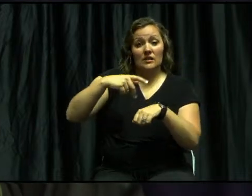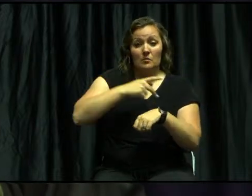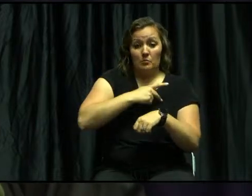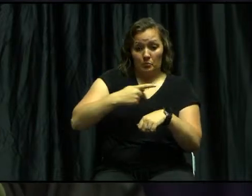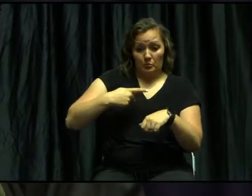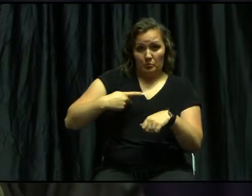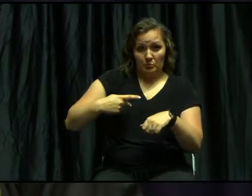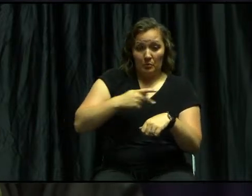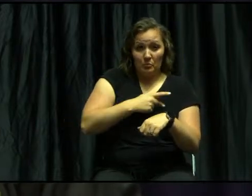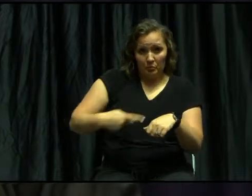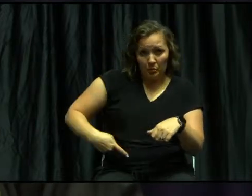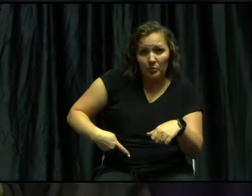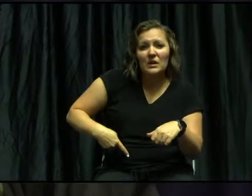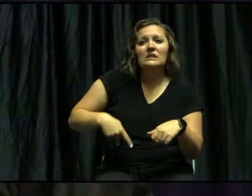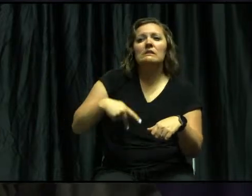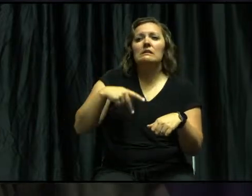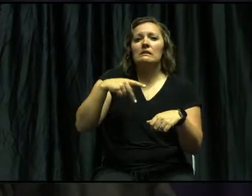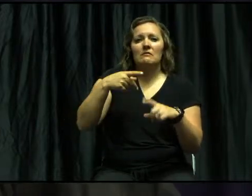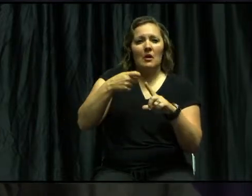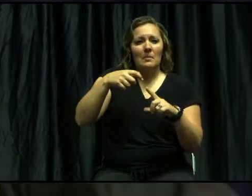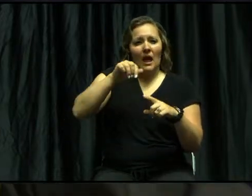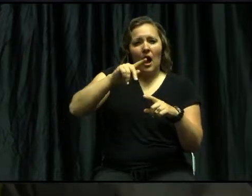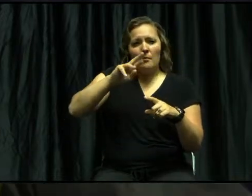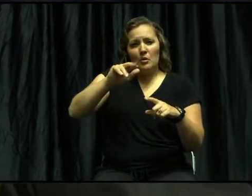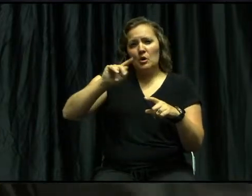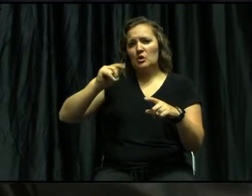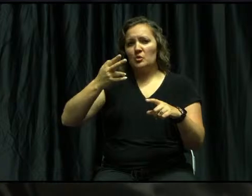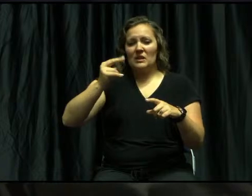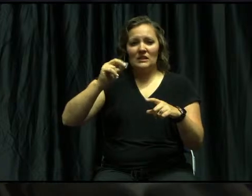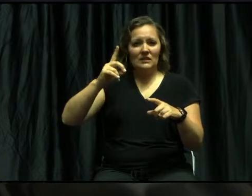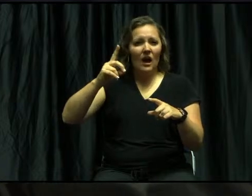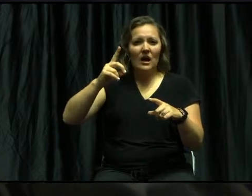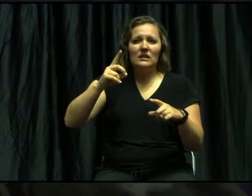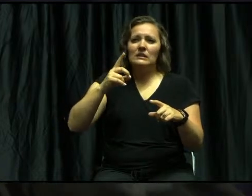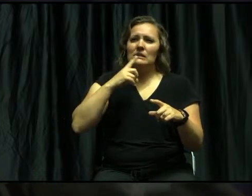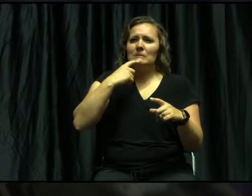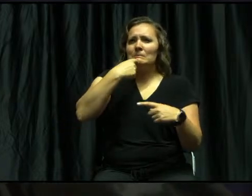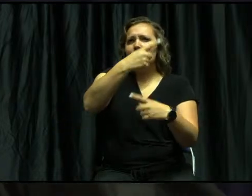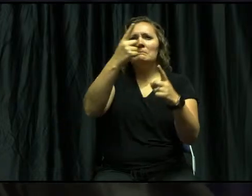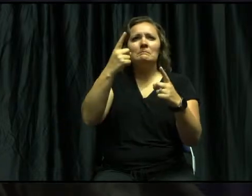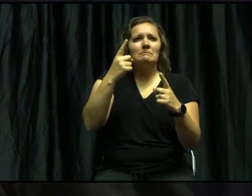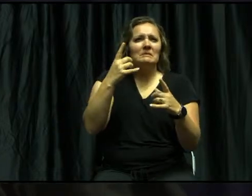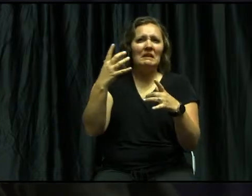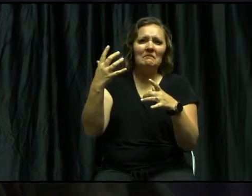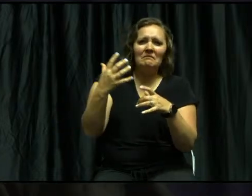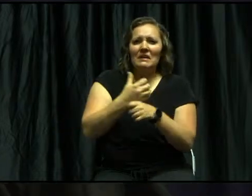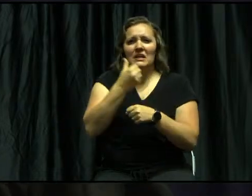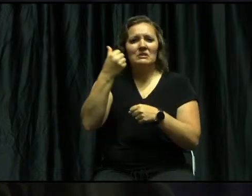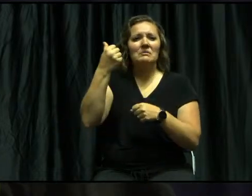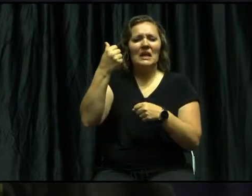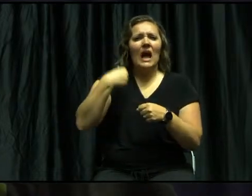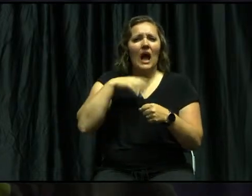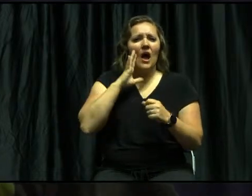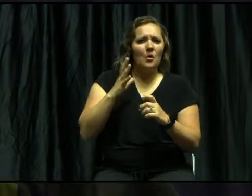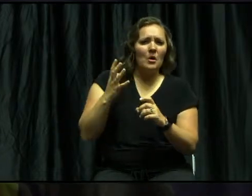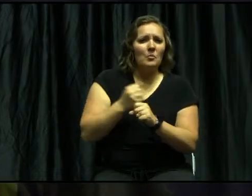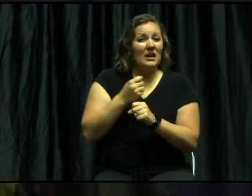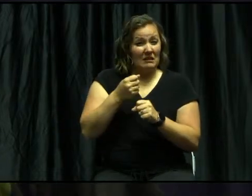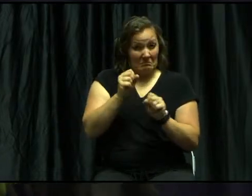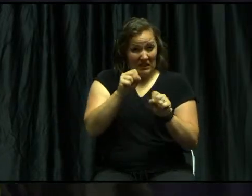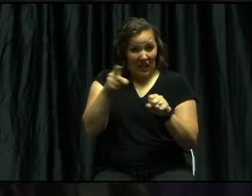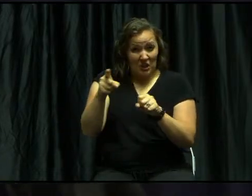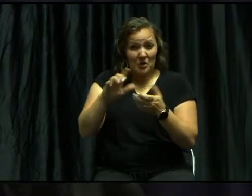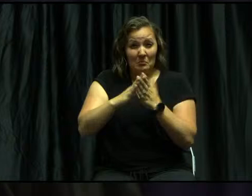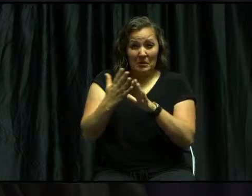Turandot declares victory, Vincero, I will win. May you be victorious in